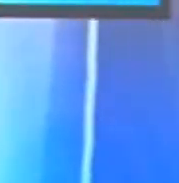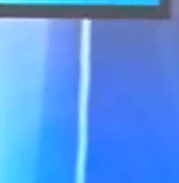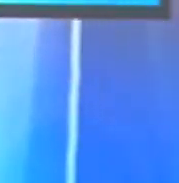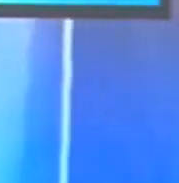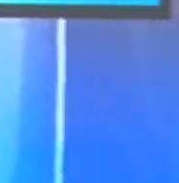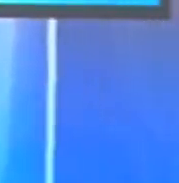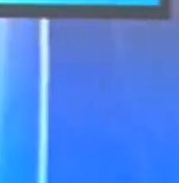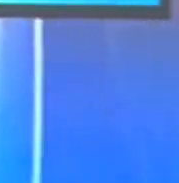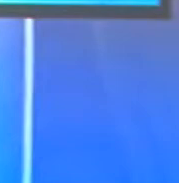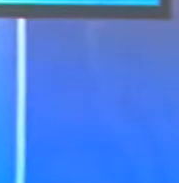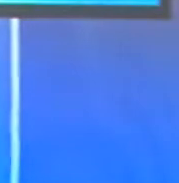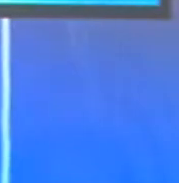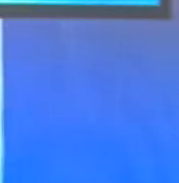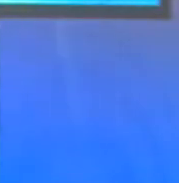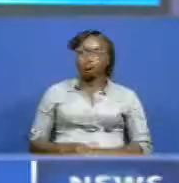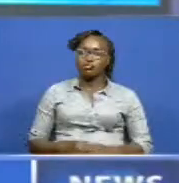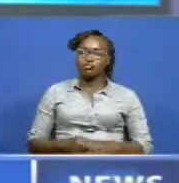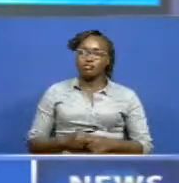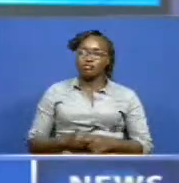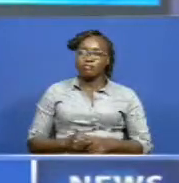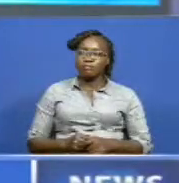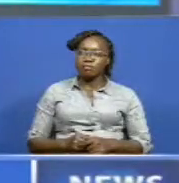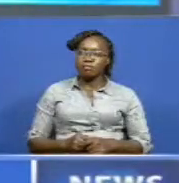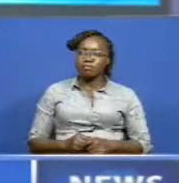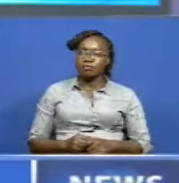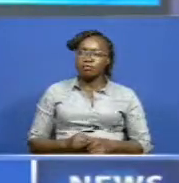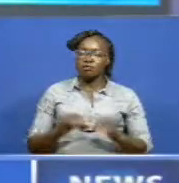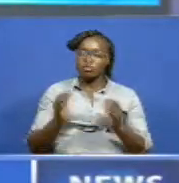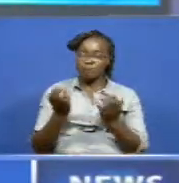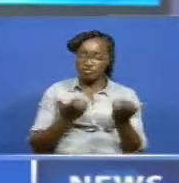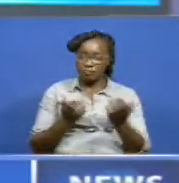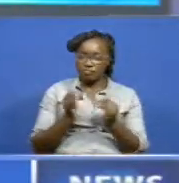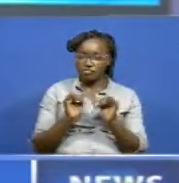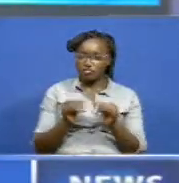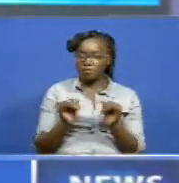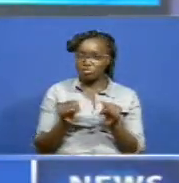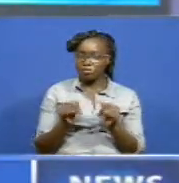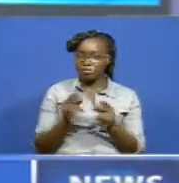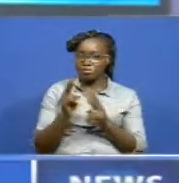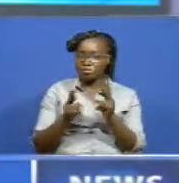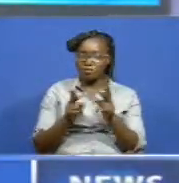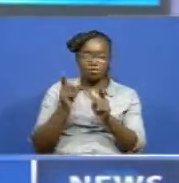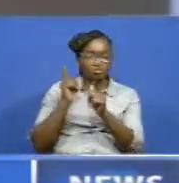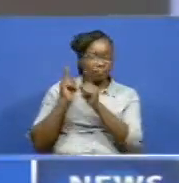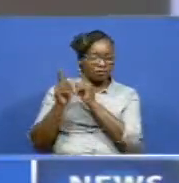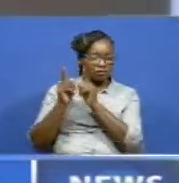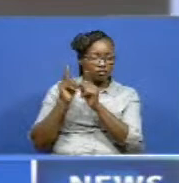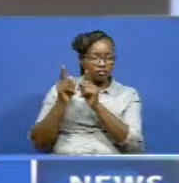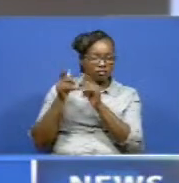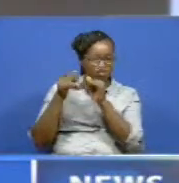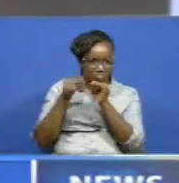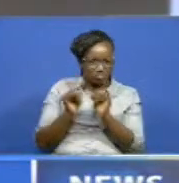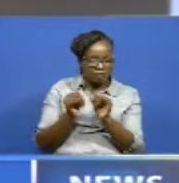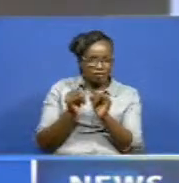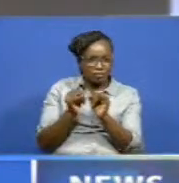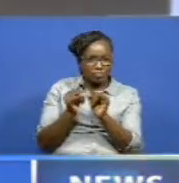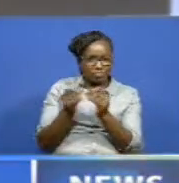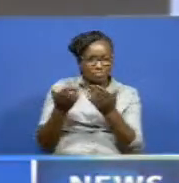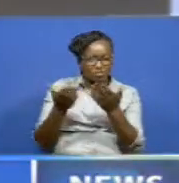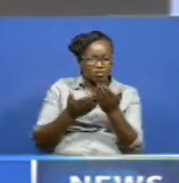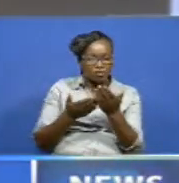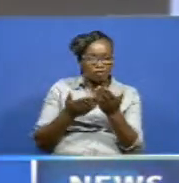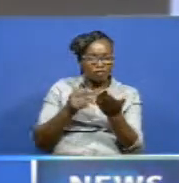Thank you for staying with us. Time for Channel 1 News Our Business. 22 lorries trying to sneak maize into Kenya illegally